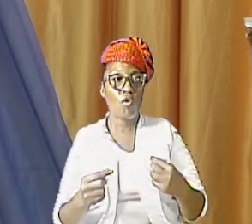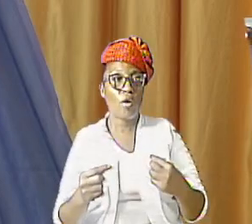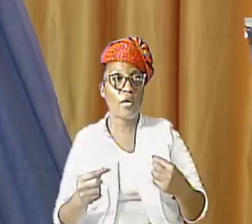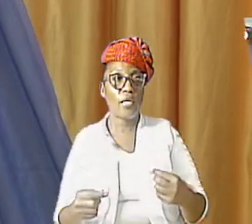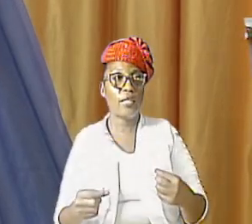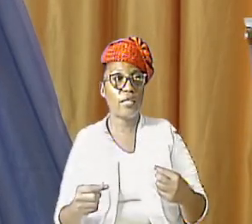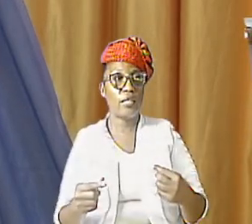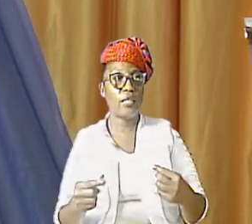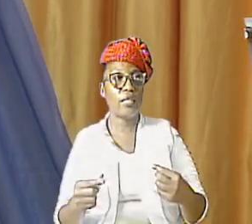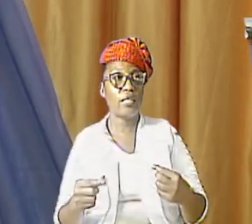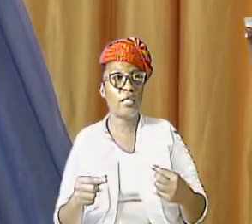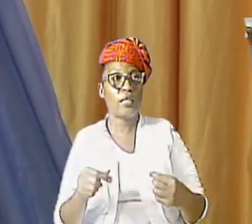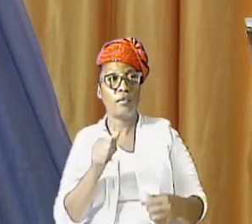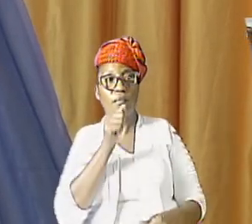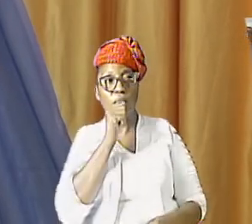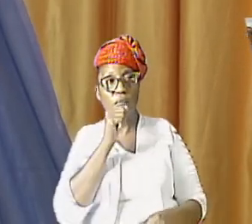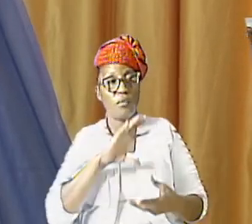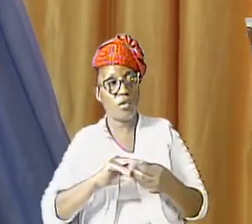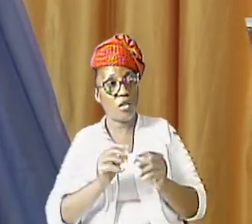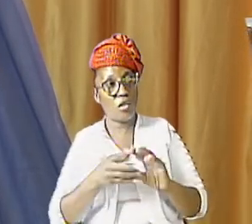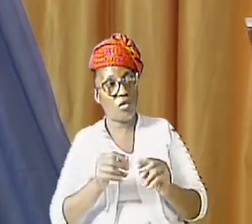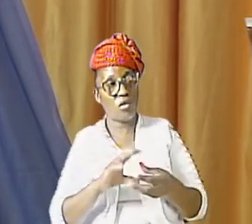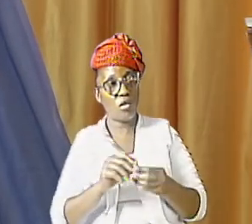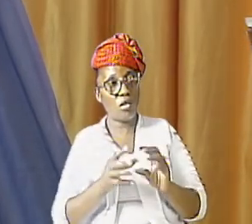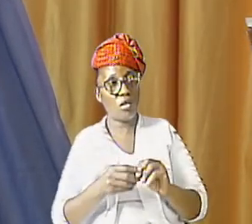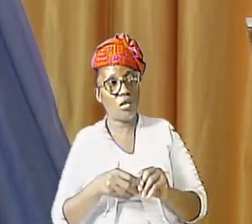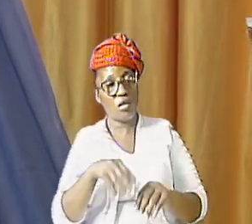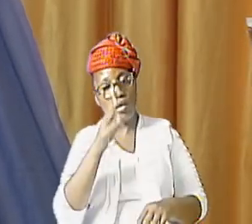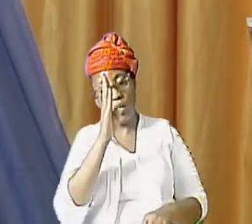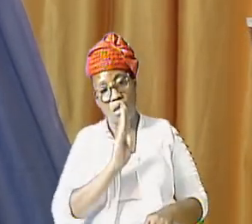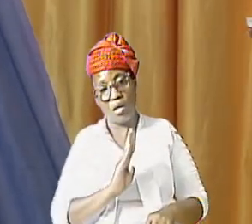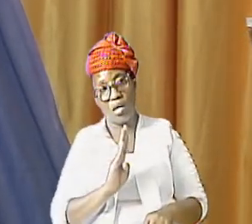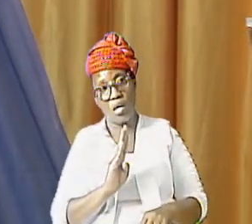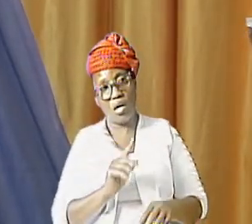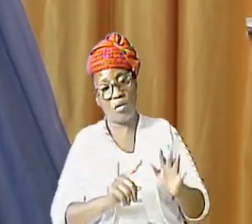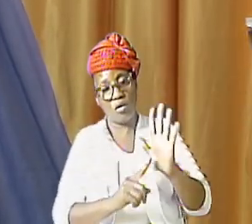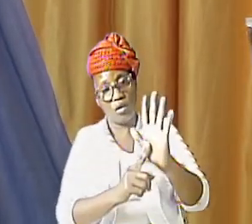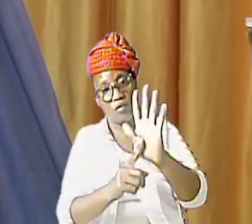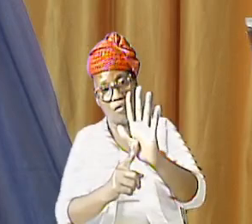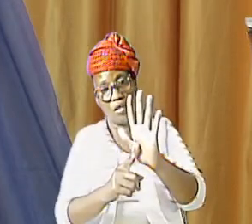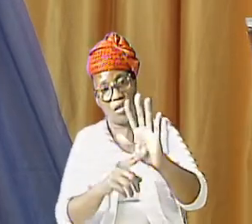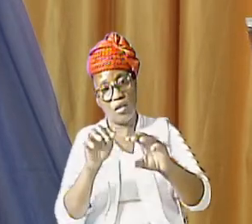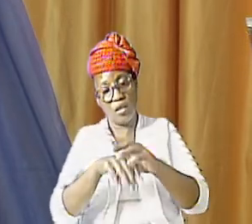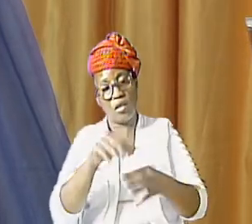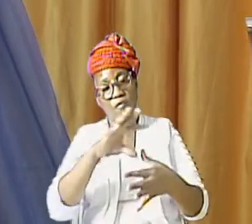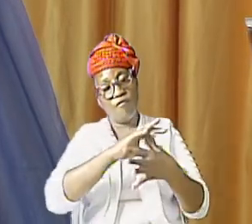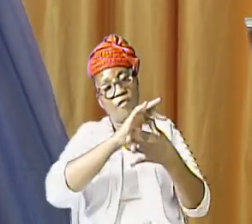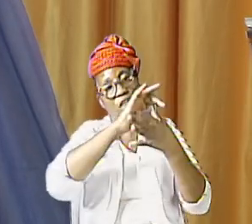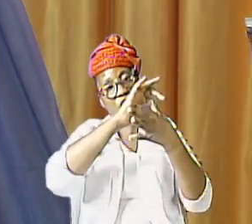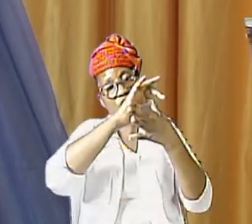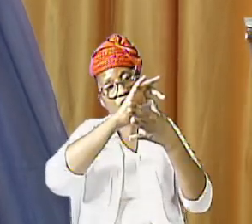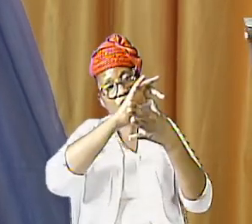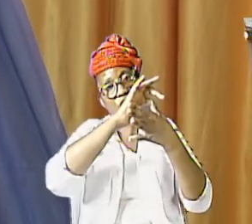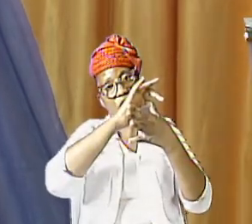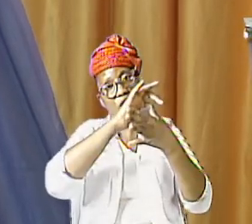is the mystery of godliness. God was manifest in the flesh,